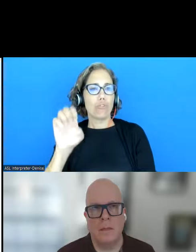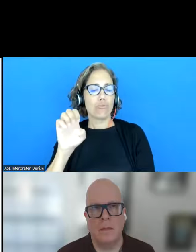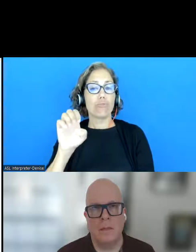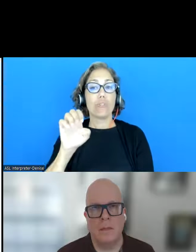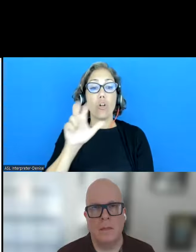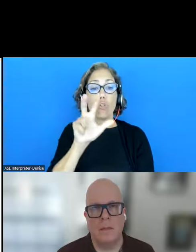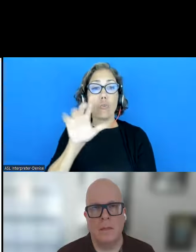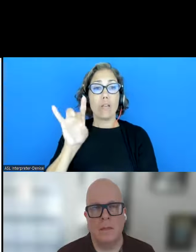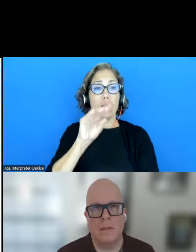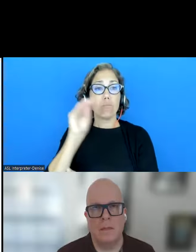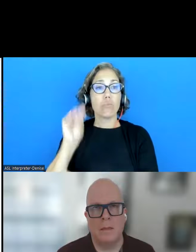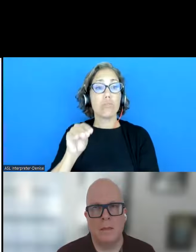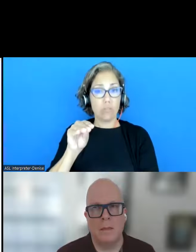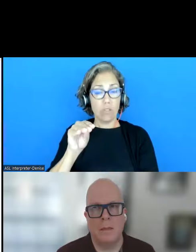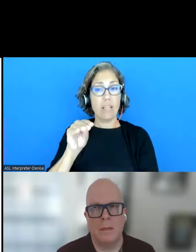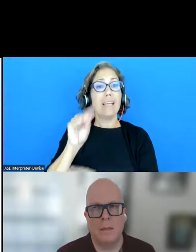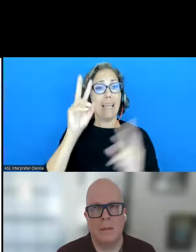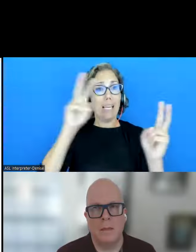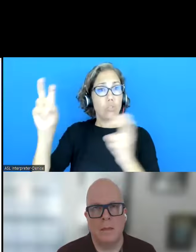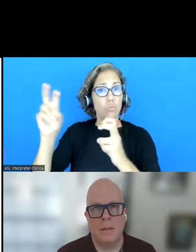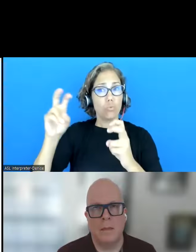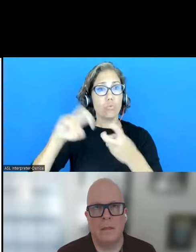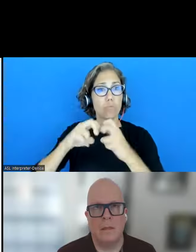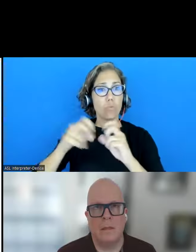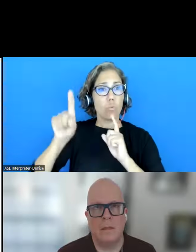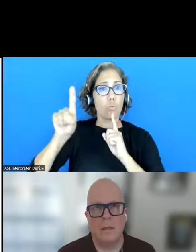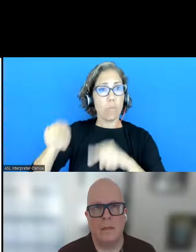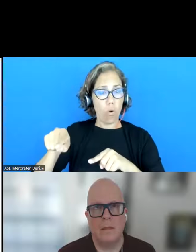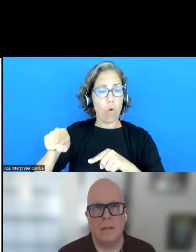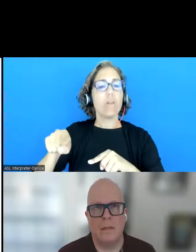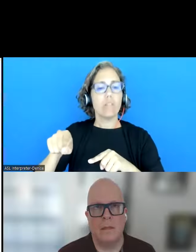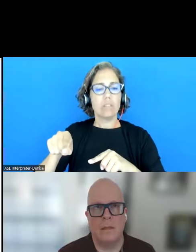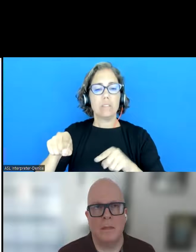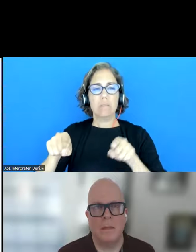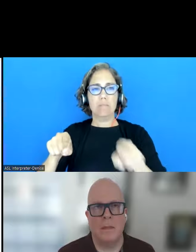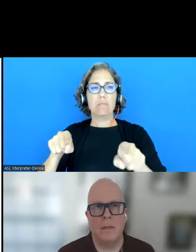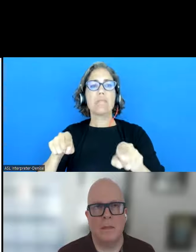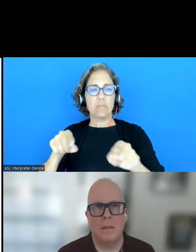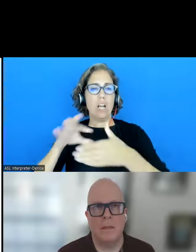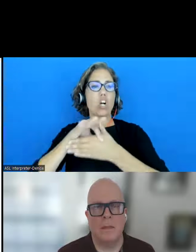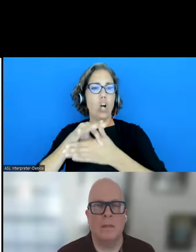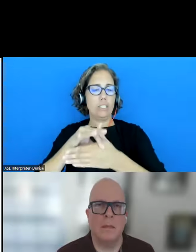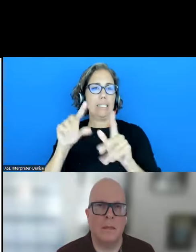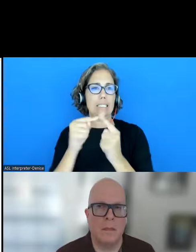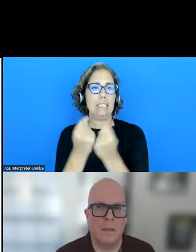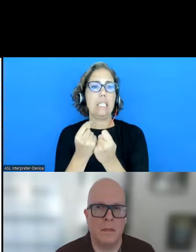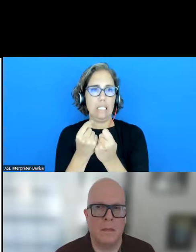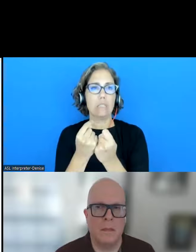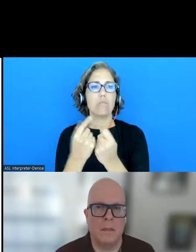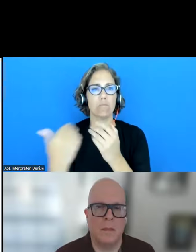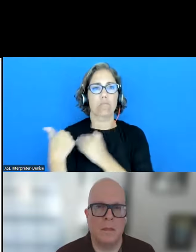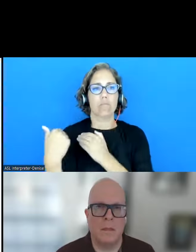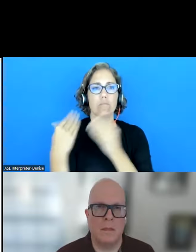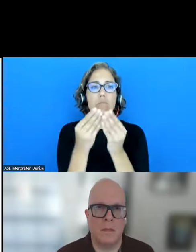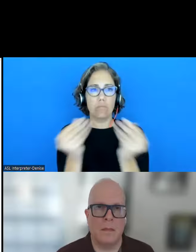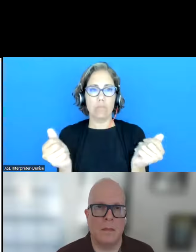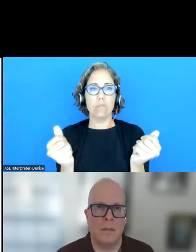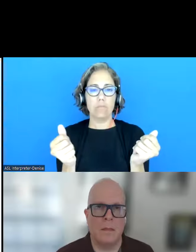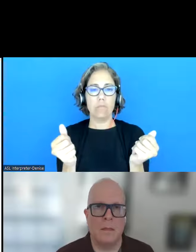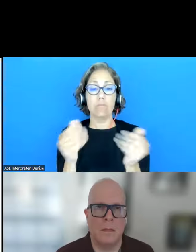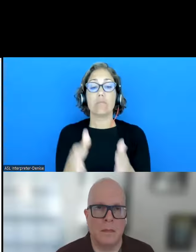38% of the issues that we reported were content team responsibility to be resolved. On a